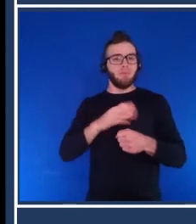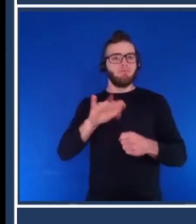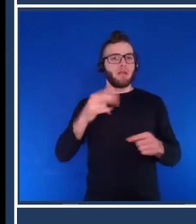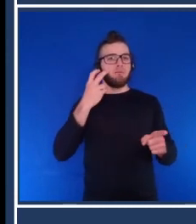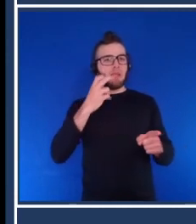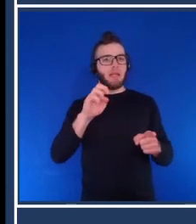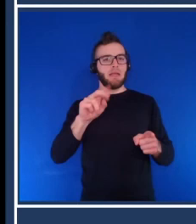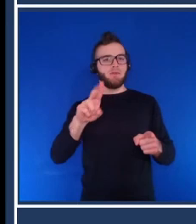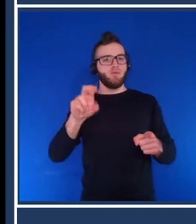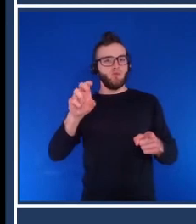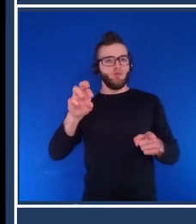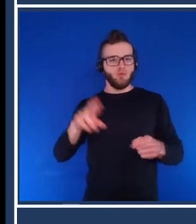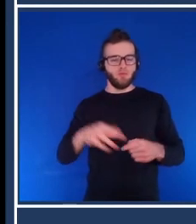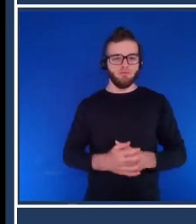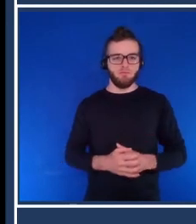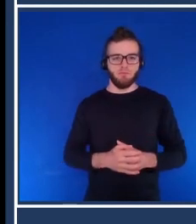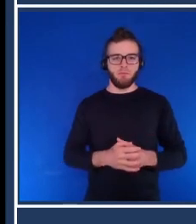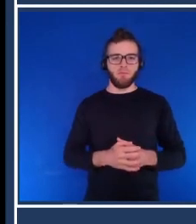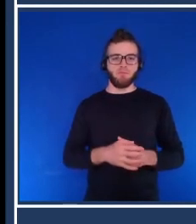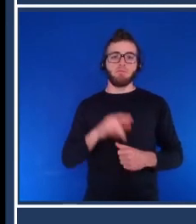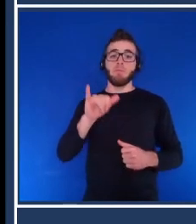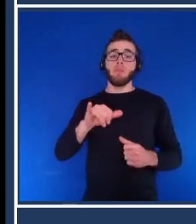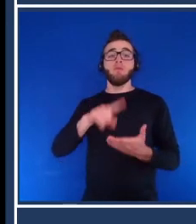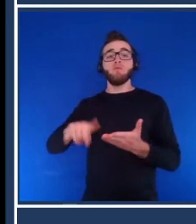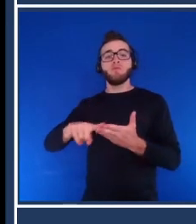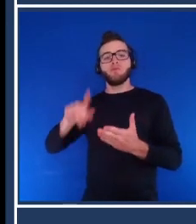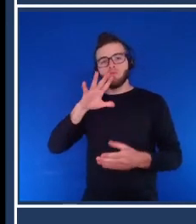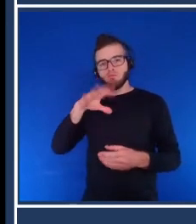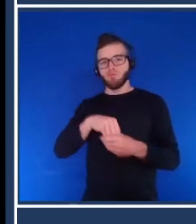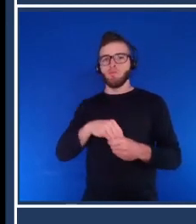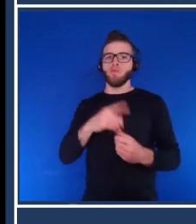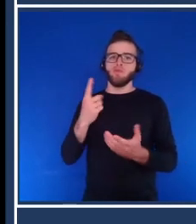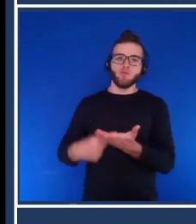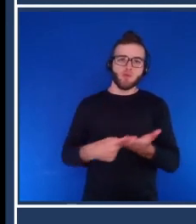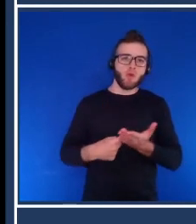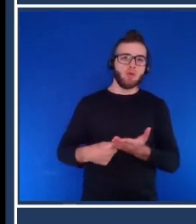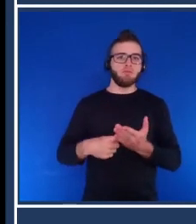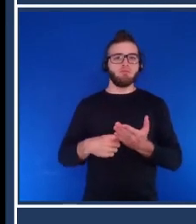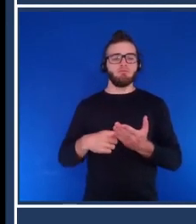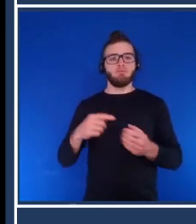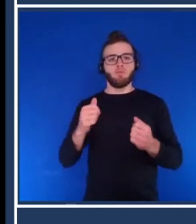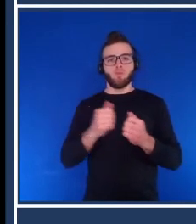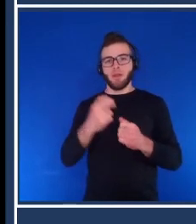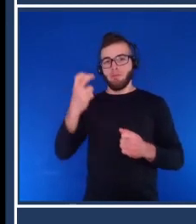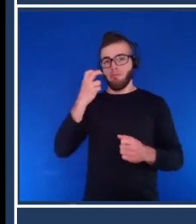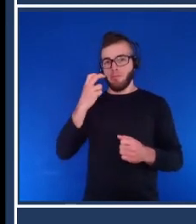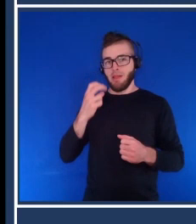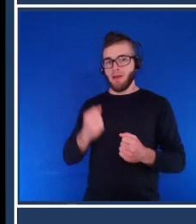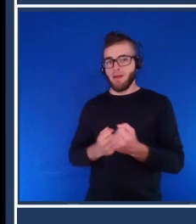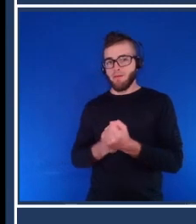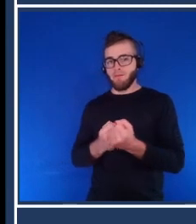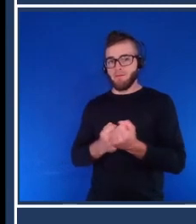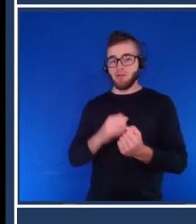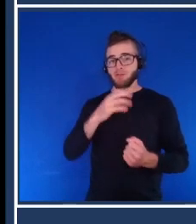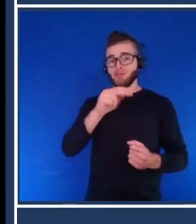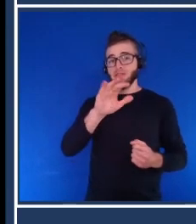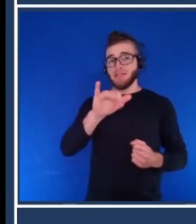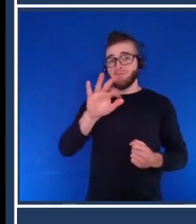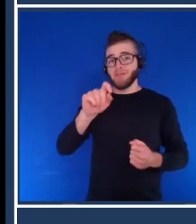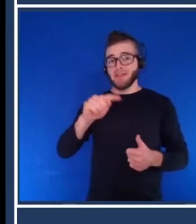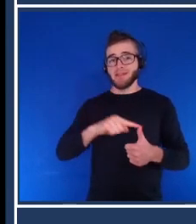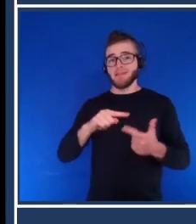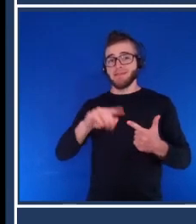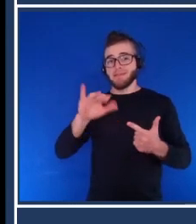also feature talks and Q&A sessions with blind technology advocates such as Chancey Fleet, Sina Baram, and Cindy Bennett to help